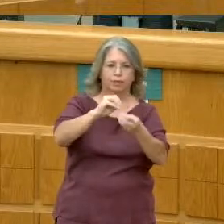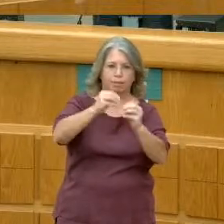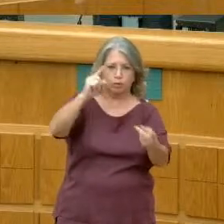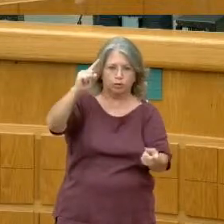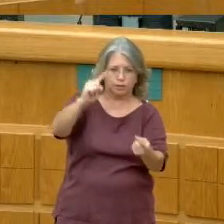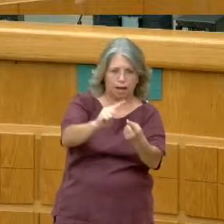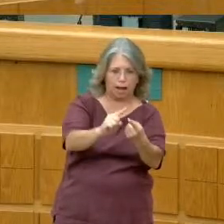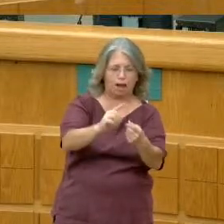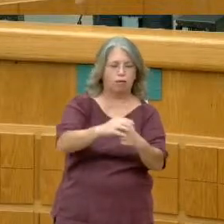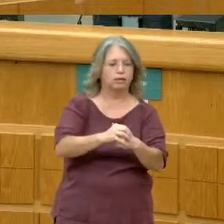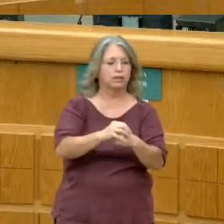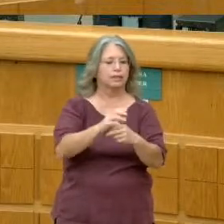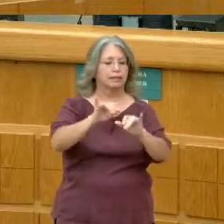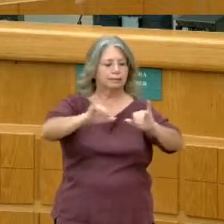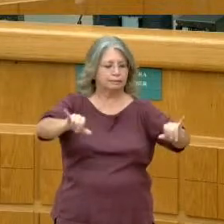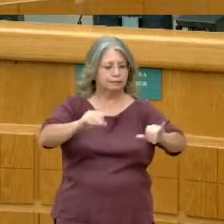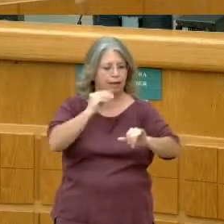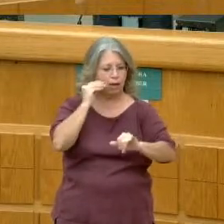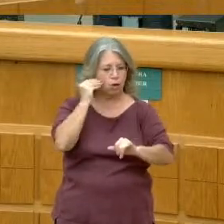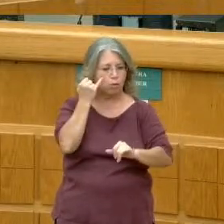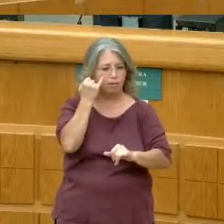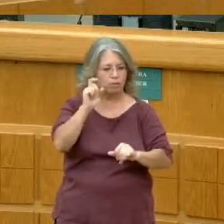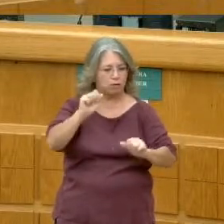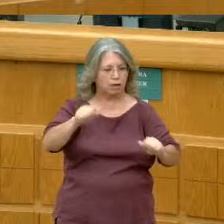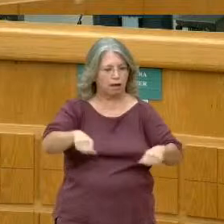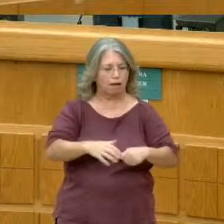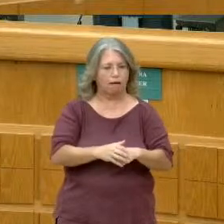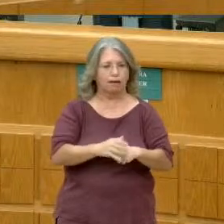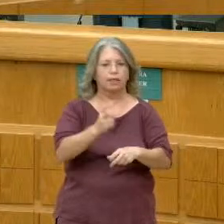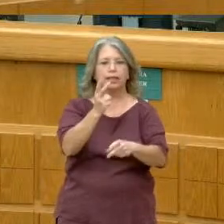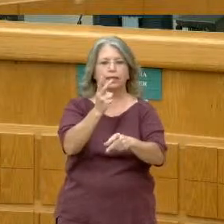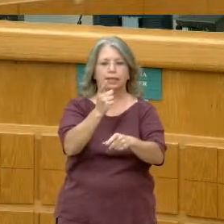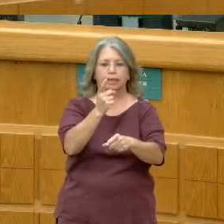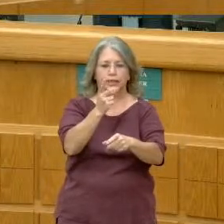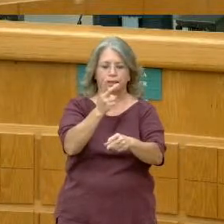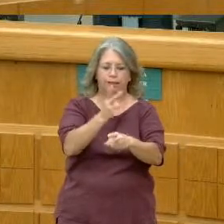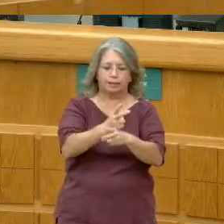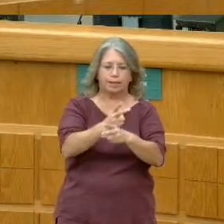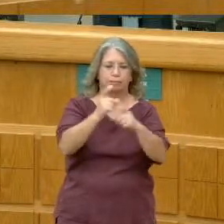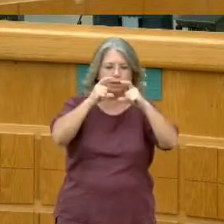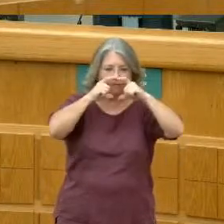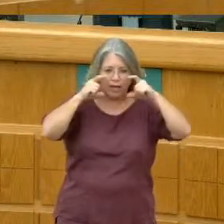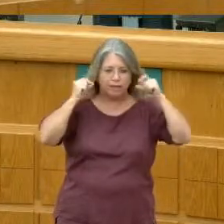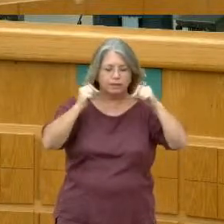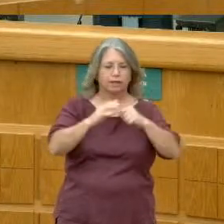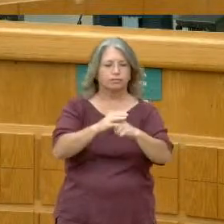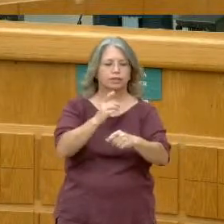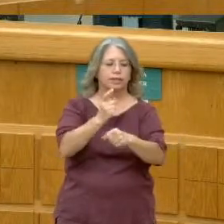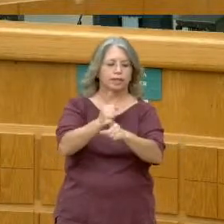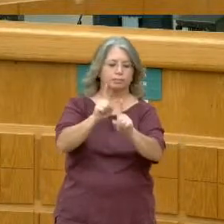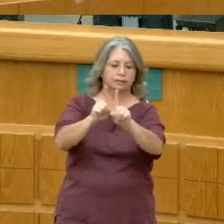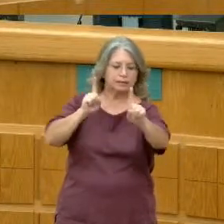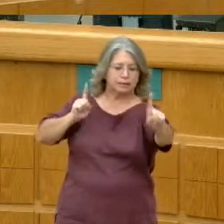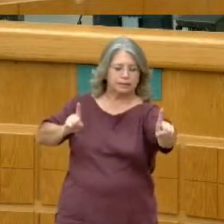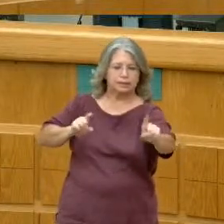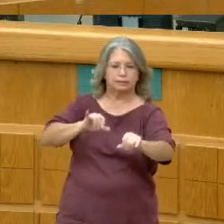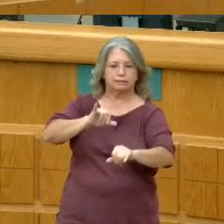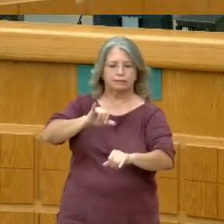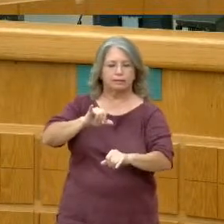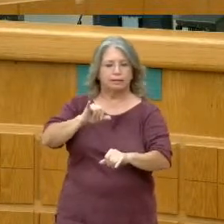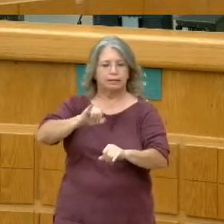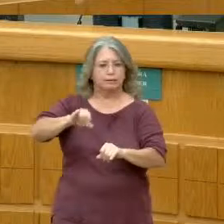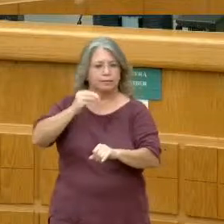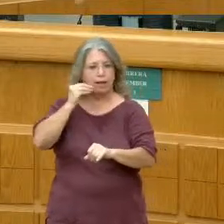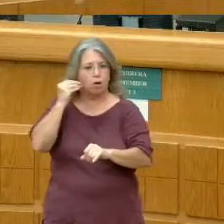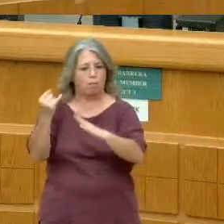wear face coverings, self-isolate when you're symptomatic or if you've been exposed. For example, there's some NBA